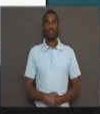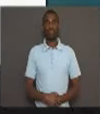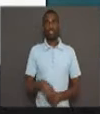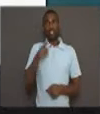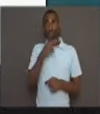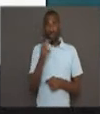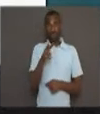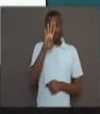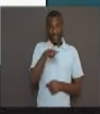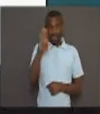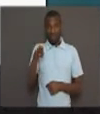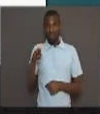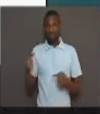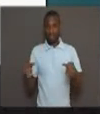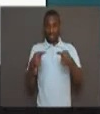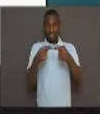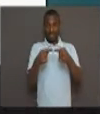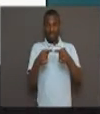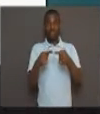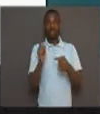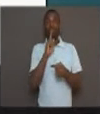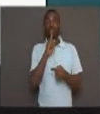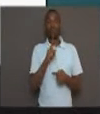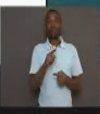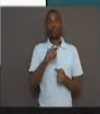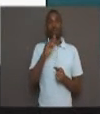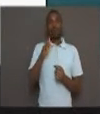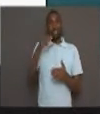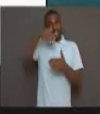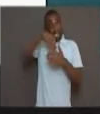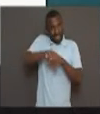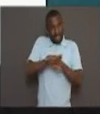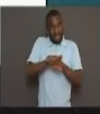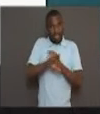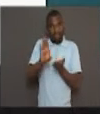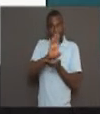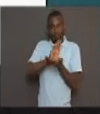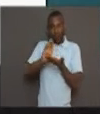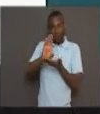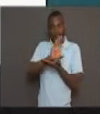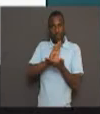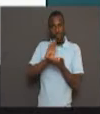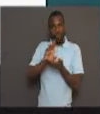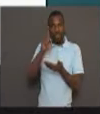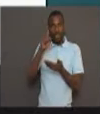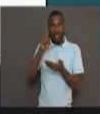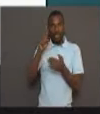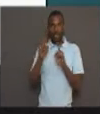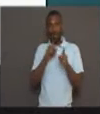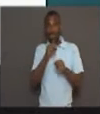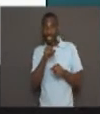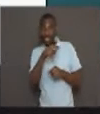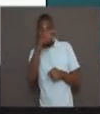These brushes are connected to an external circuit, which, in this